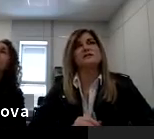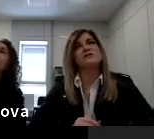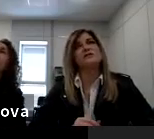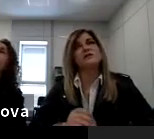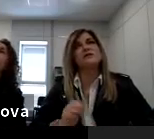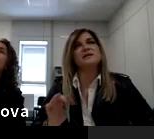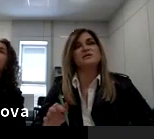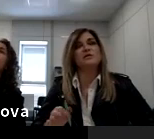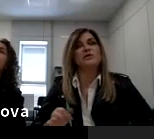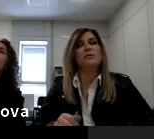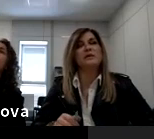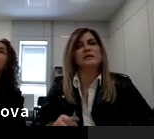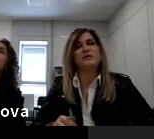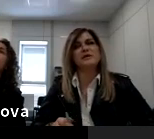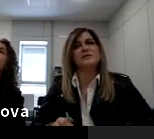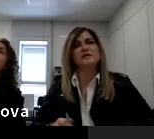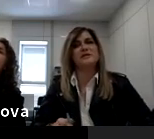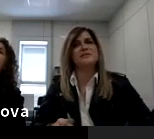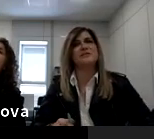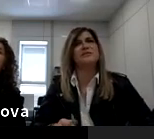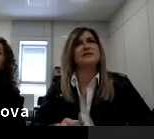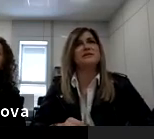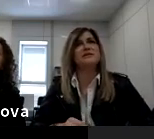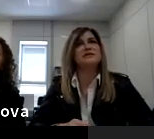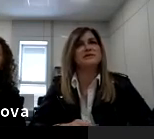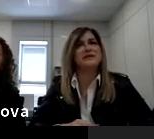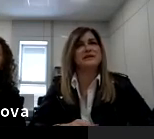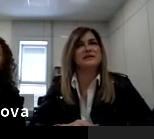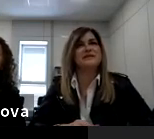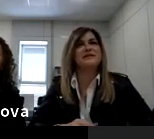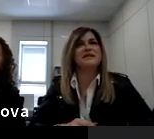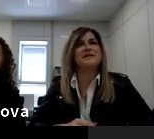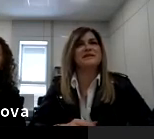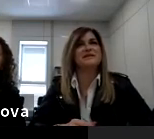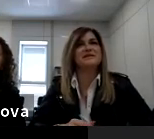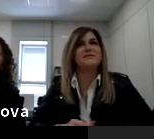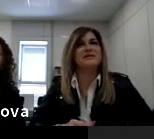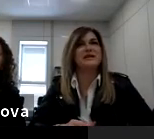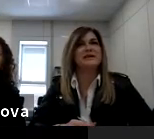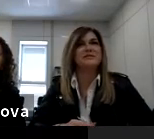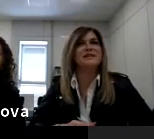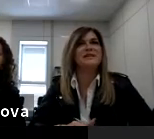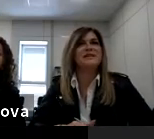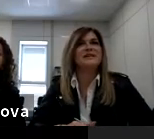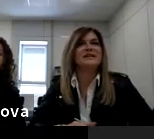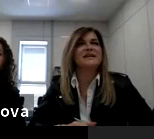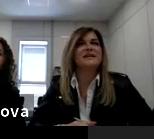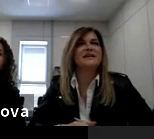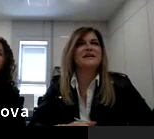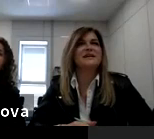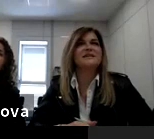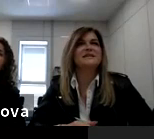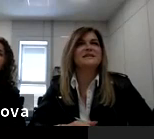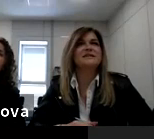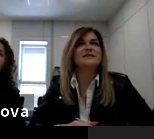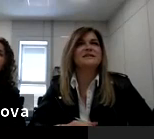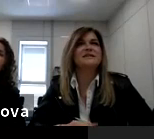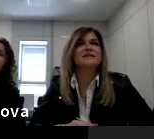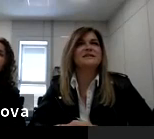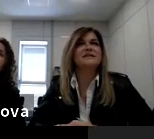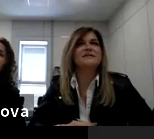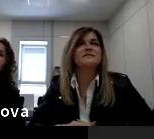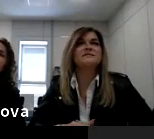comments. Yeah, questions, sorry, okay. we need to open the comments in a separate window. That's why it takes some time.